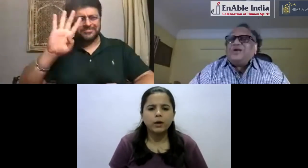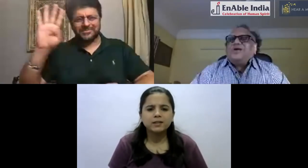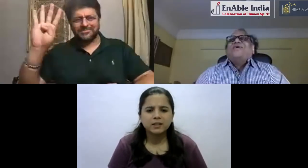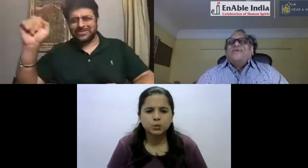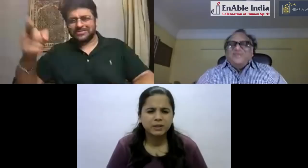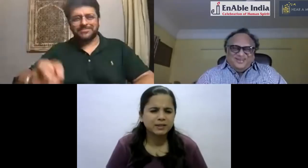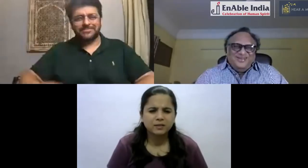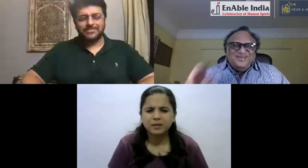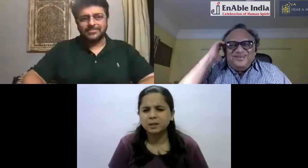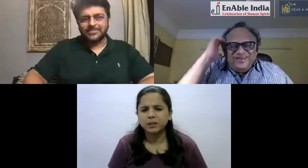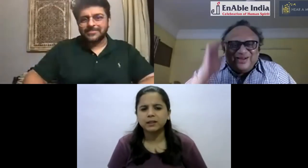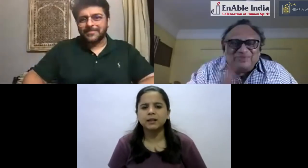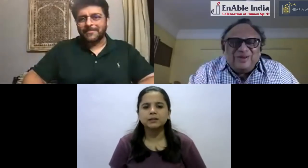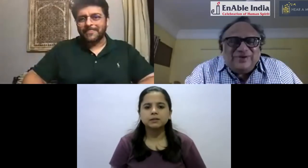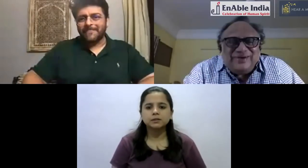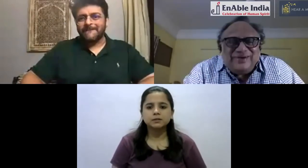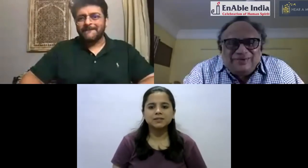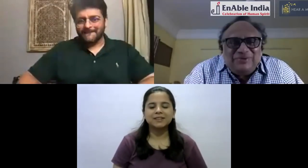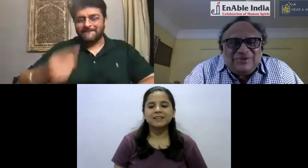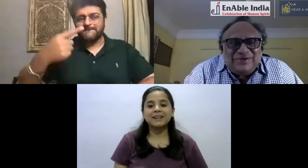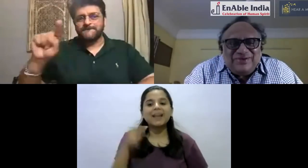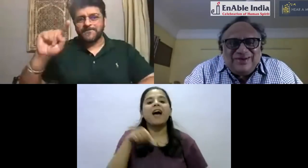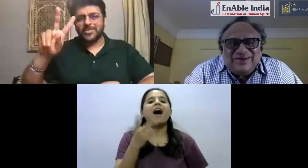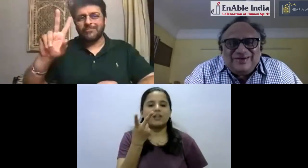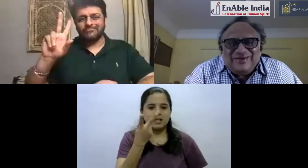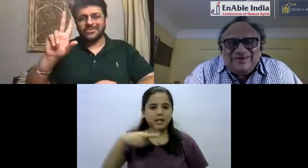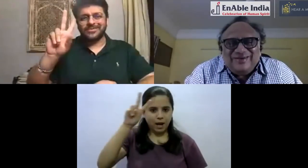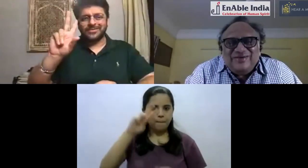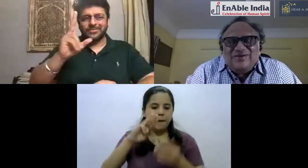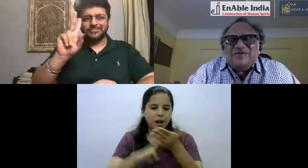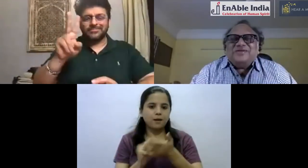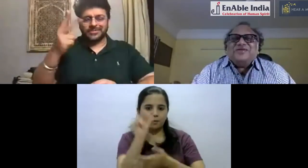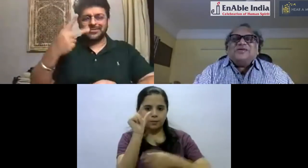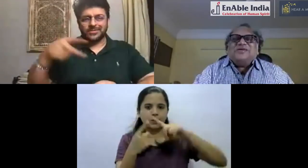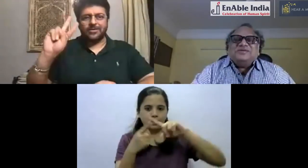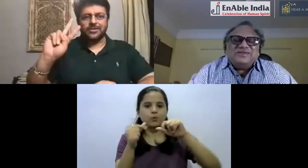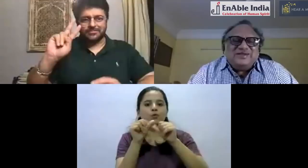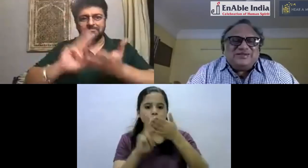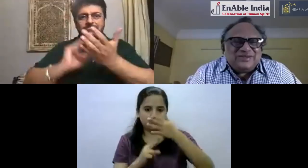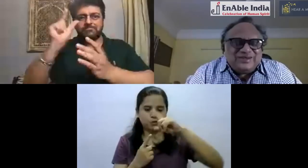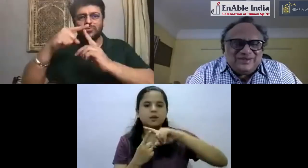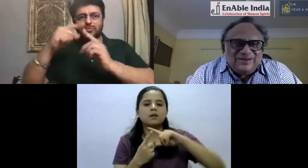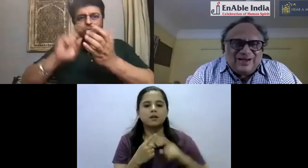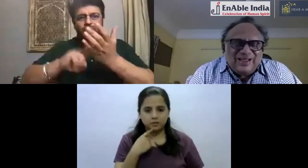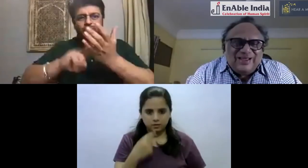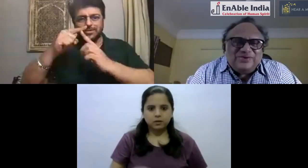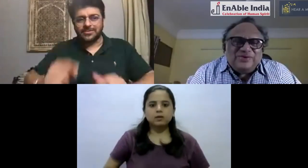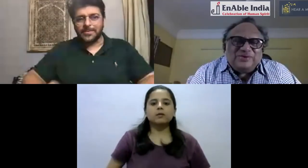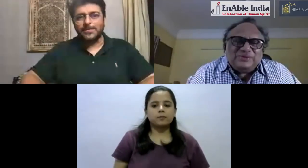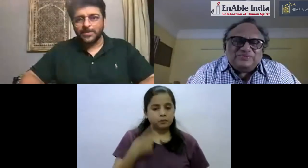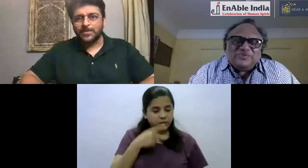B.1.617, something like Double that? mutant variant. Now, it's